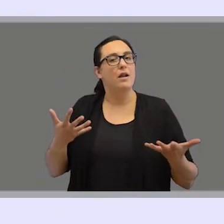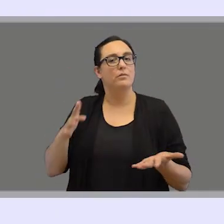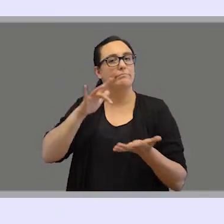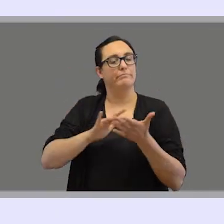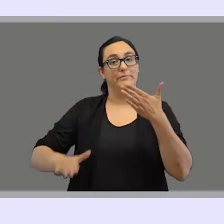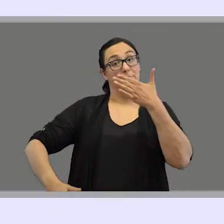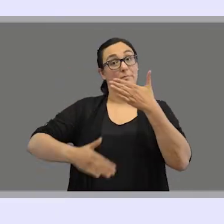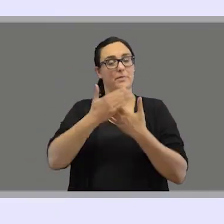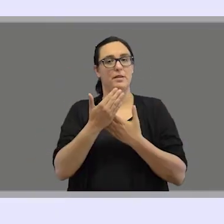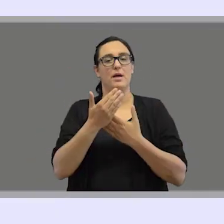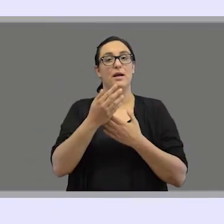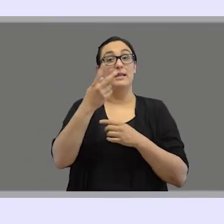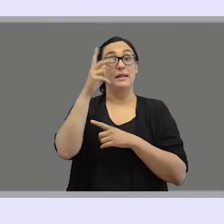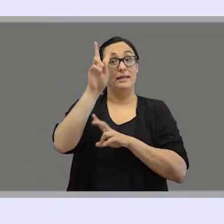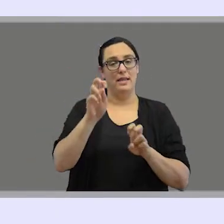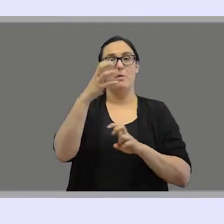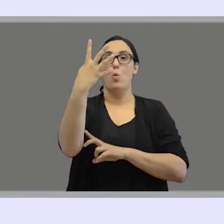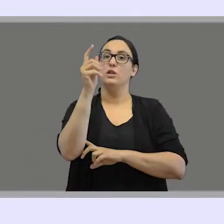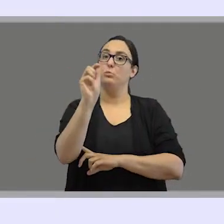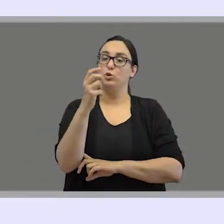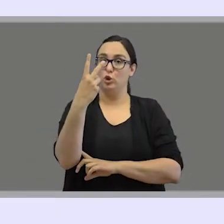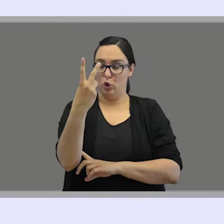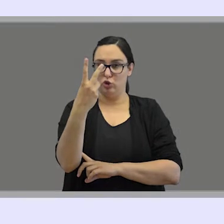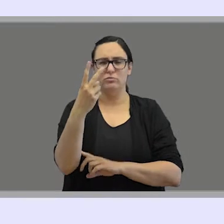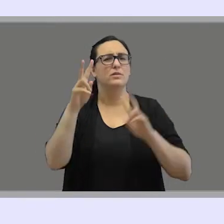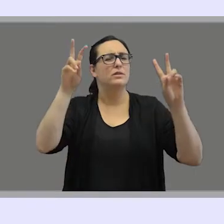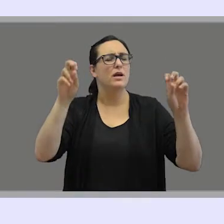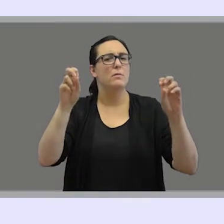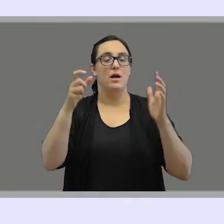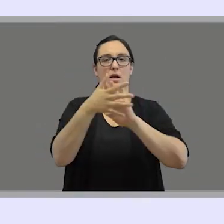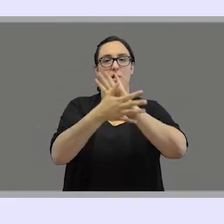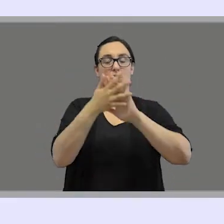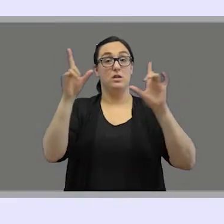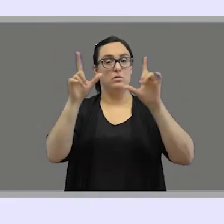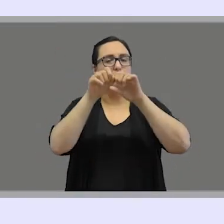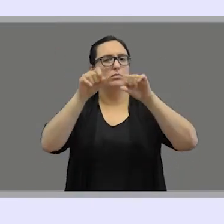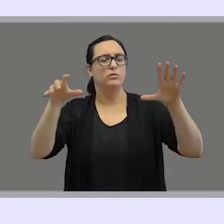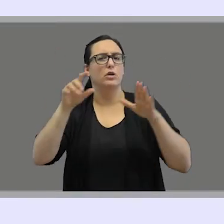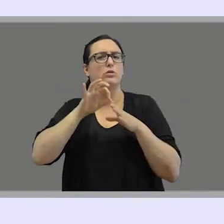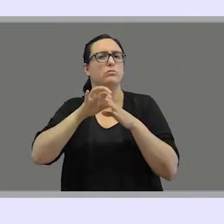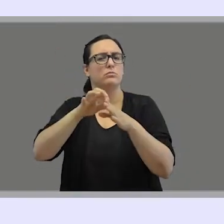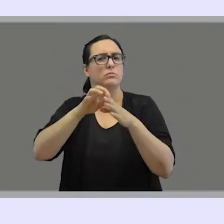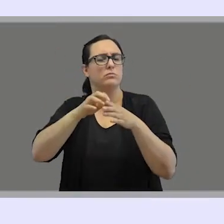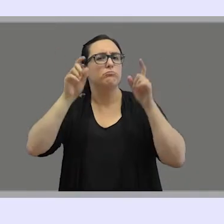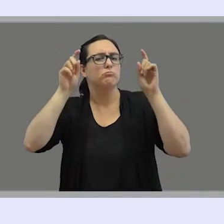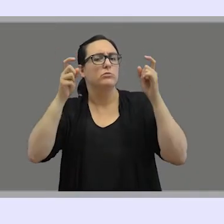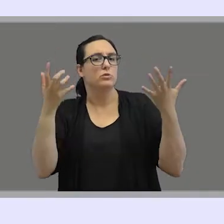So now we will start section 2 about sign language broadcasting guidelines.